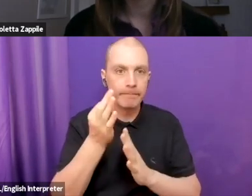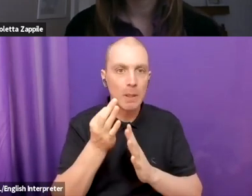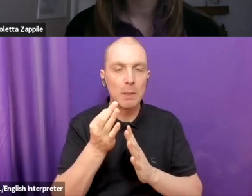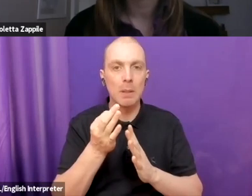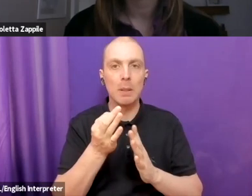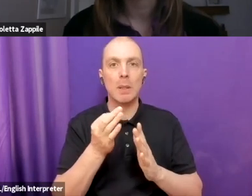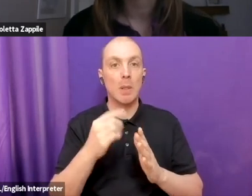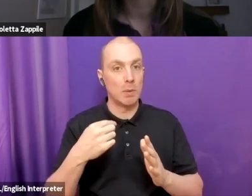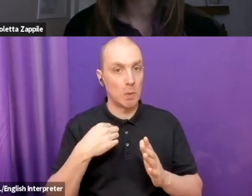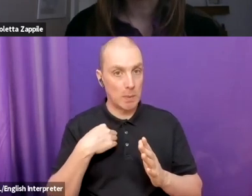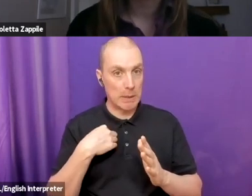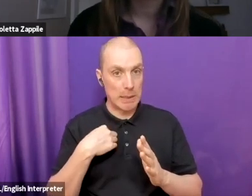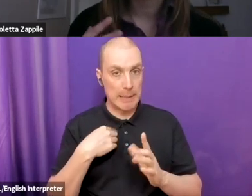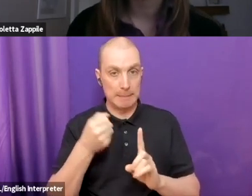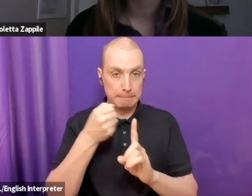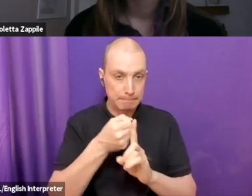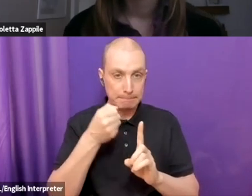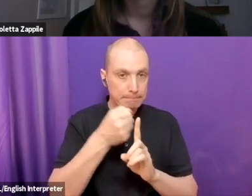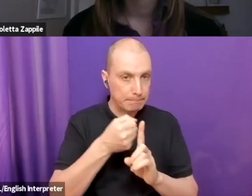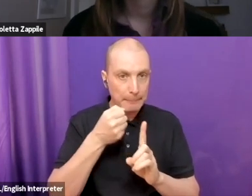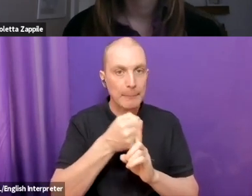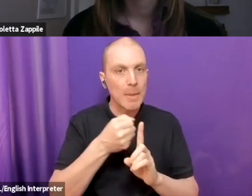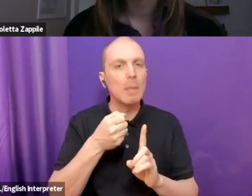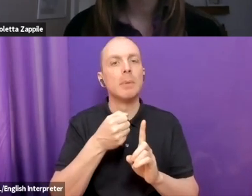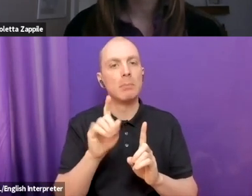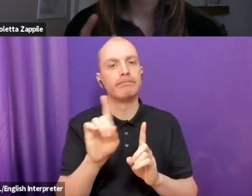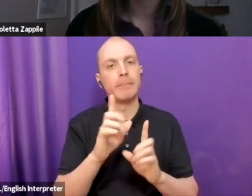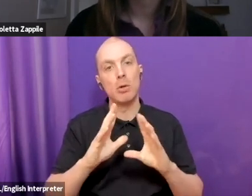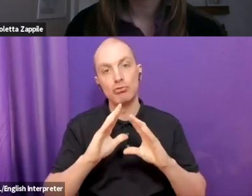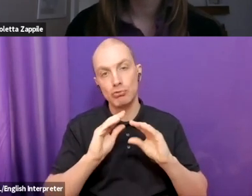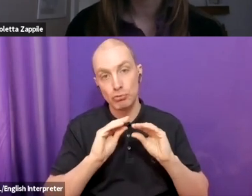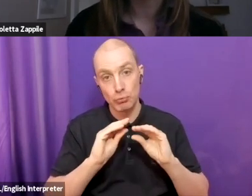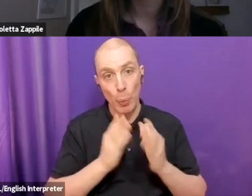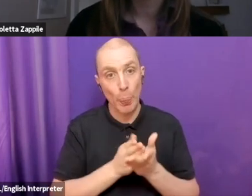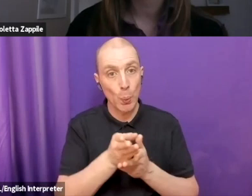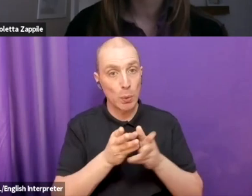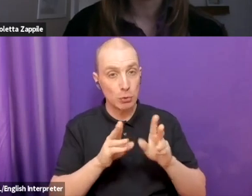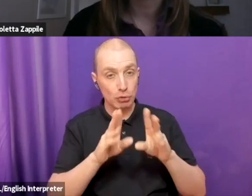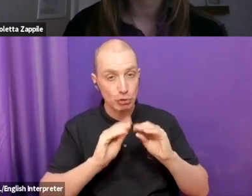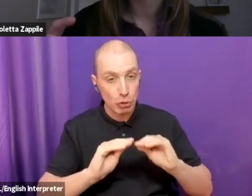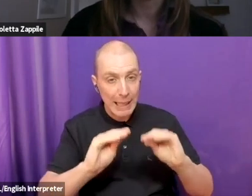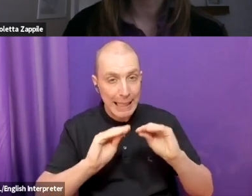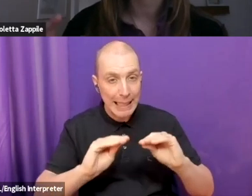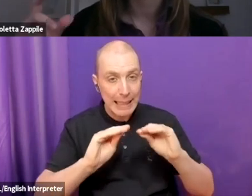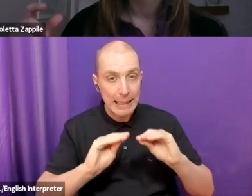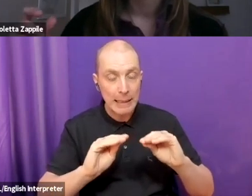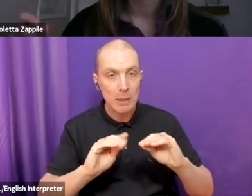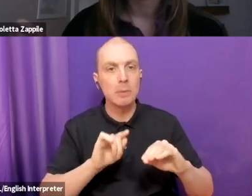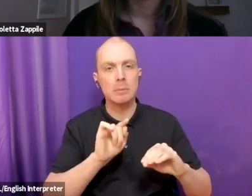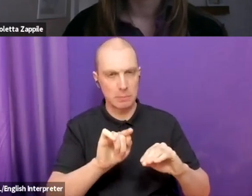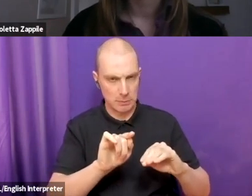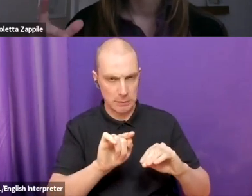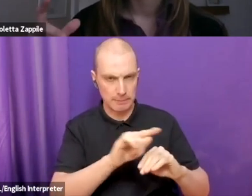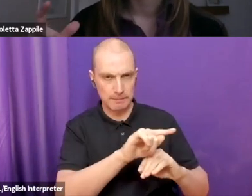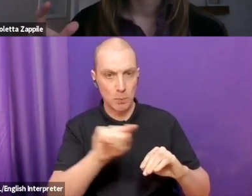quite constantly during the trainings that we do is to always keep an eye on actually how a certain action, a policy,